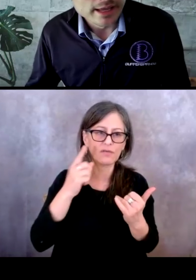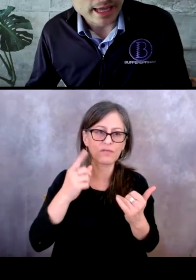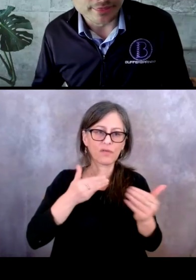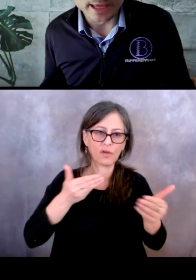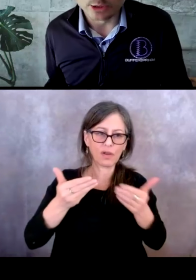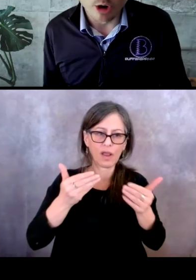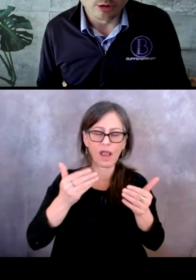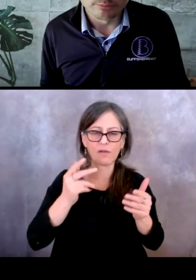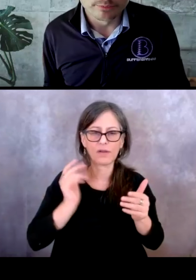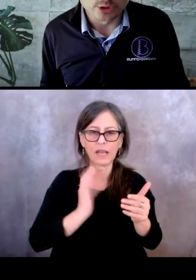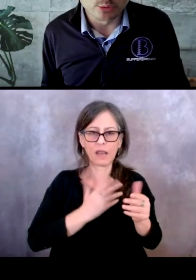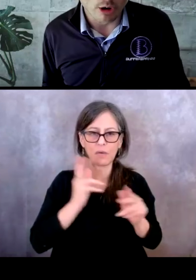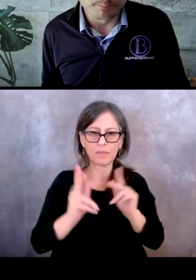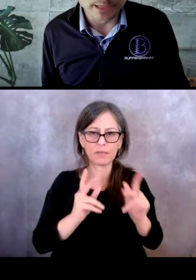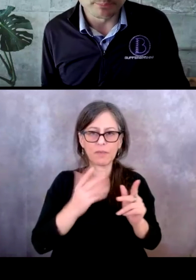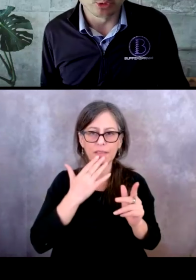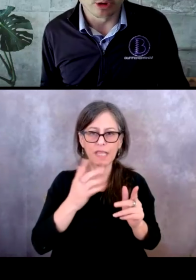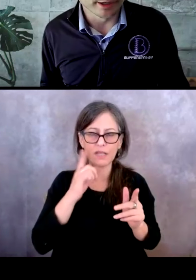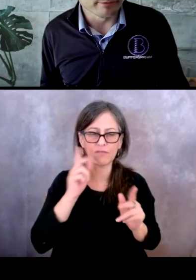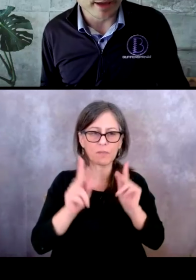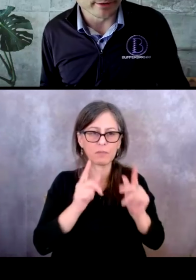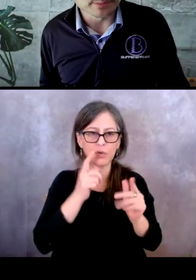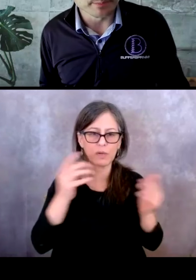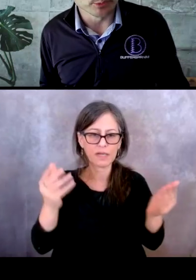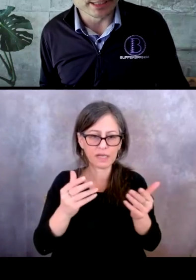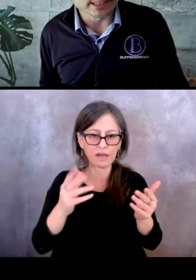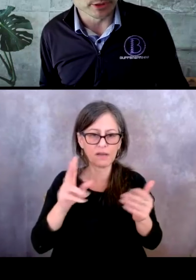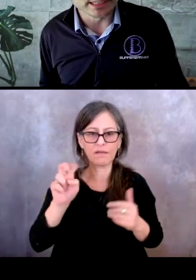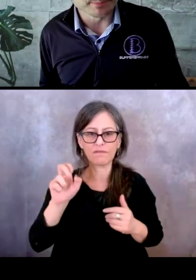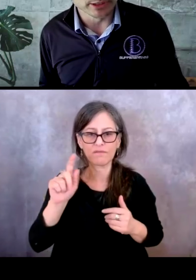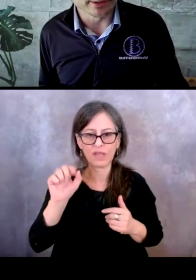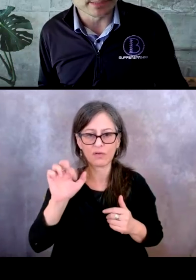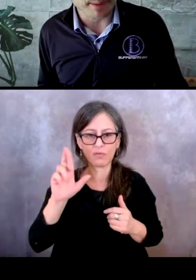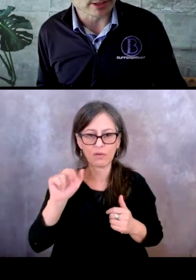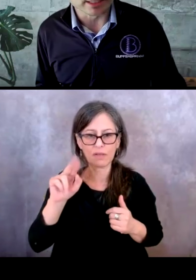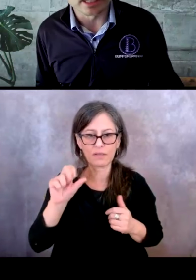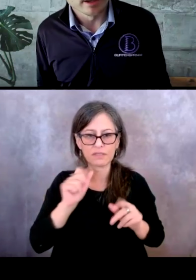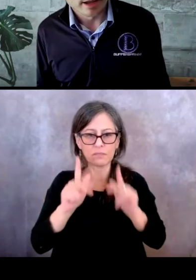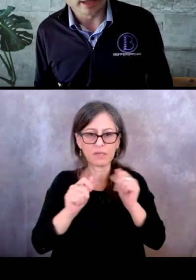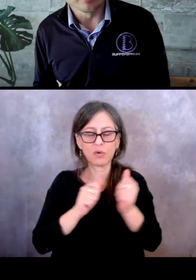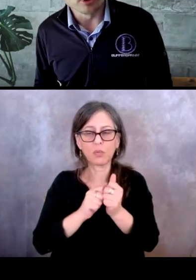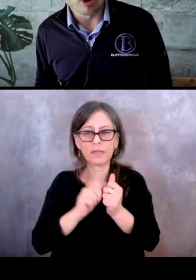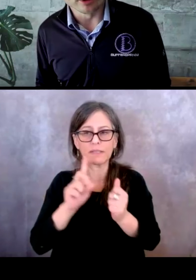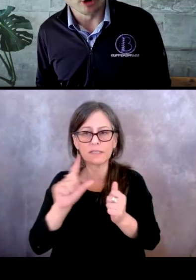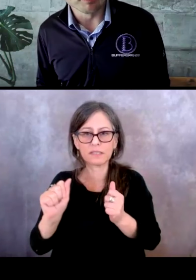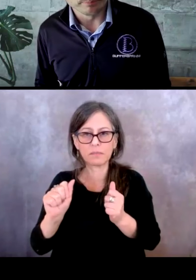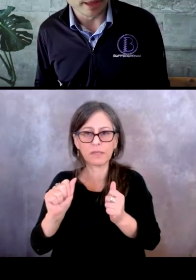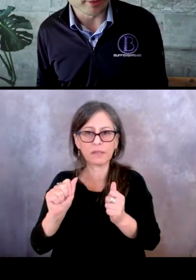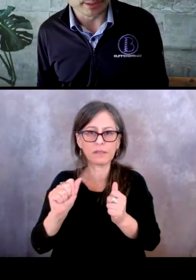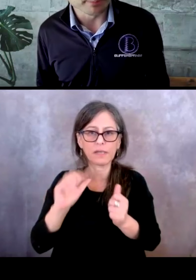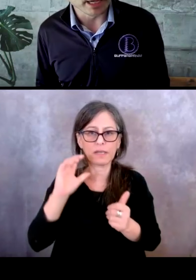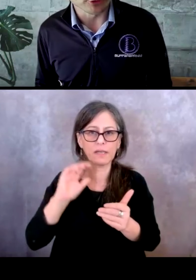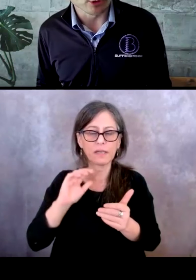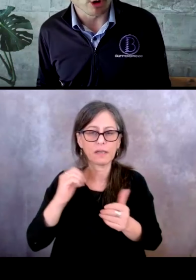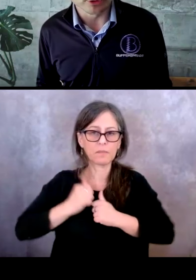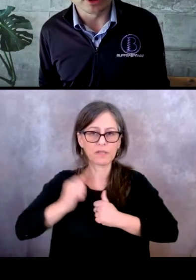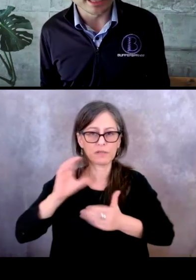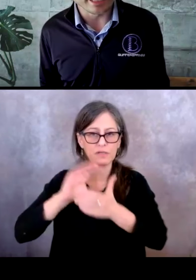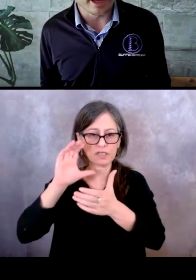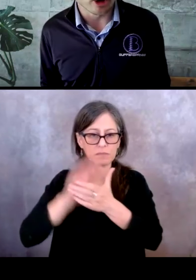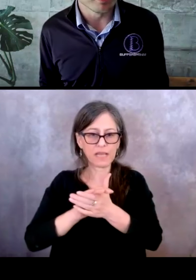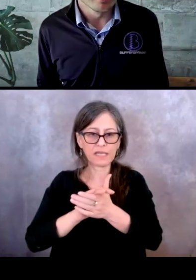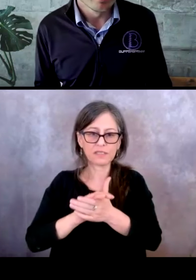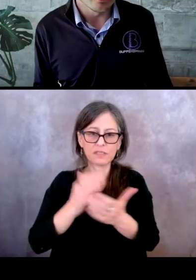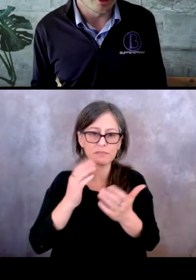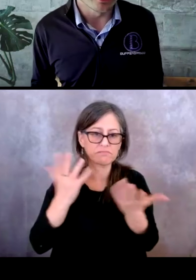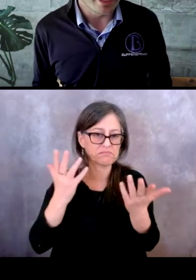people. And thank you all to our people who are on here, veterans, people with disabilities, military spouses. I love you all and hope nothing but the best for you all. If you need